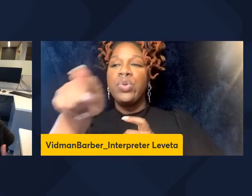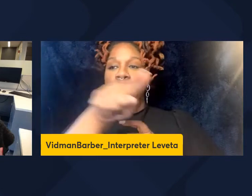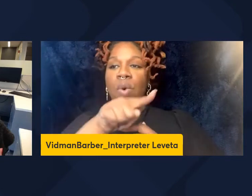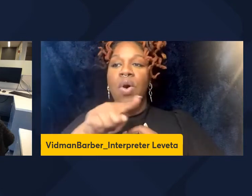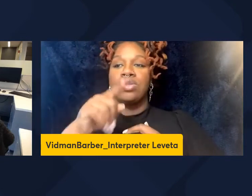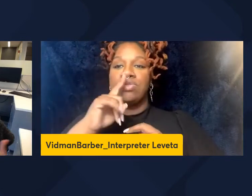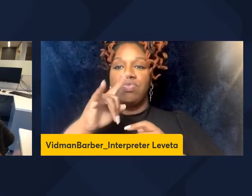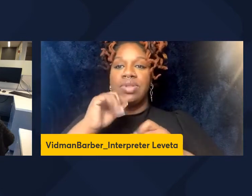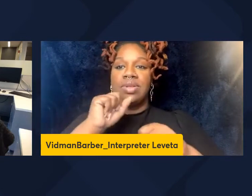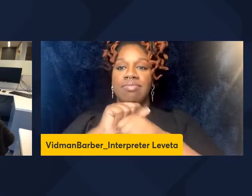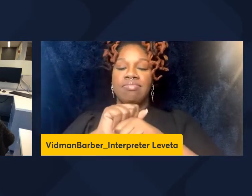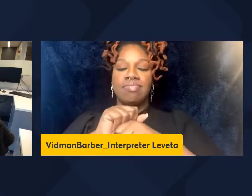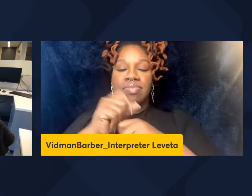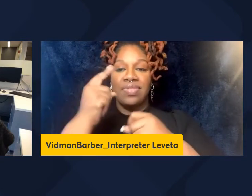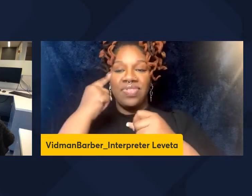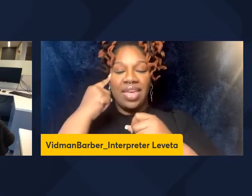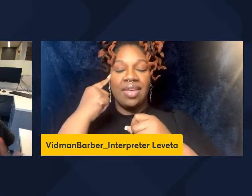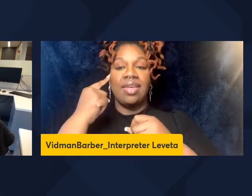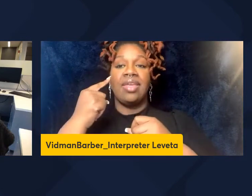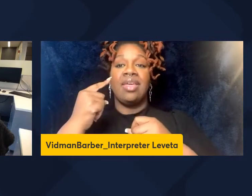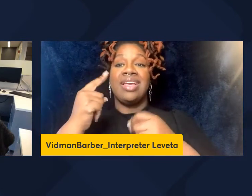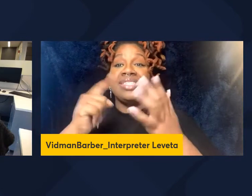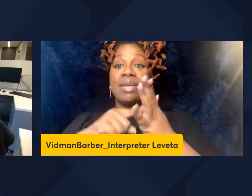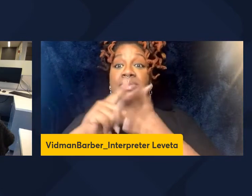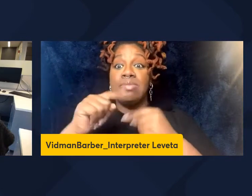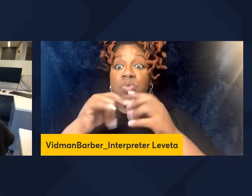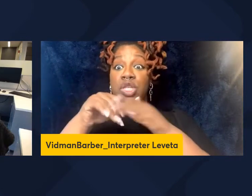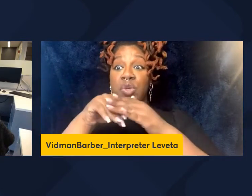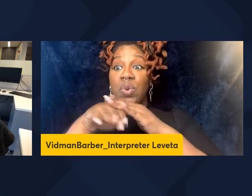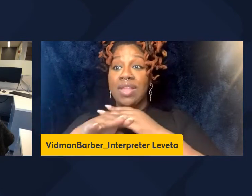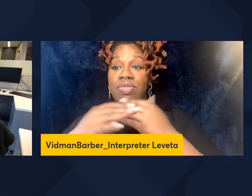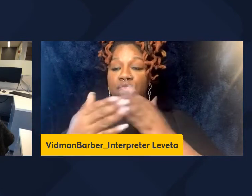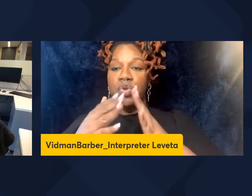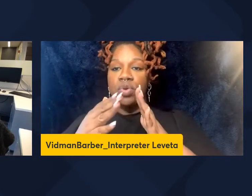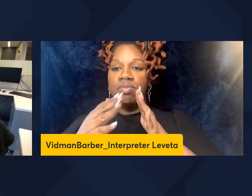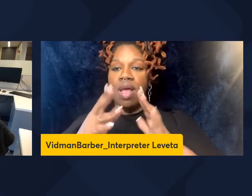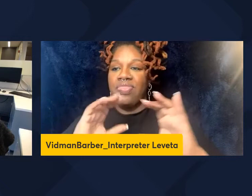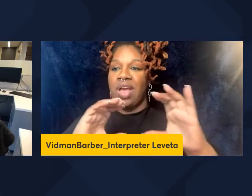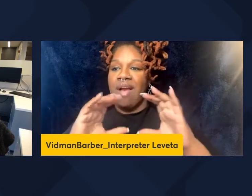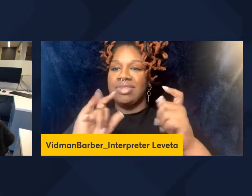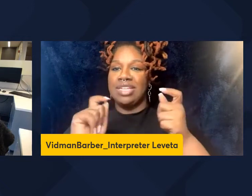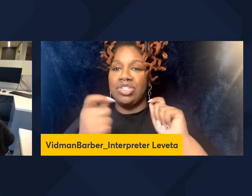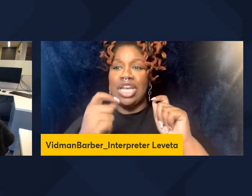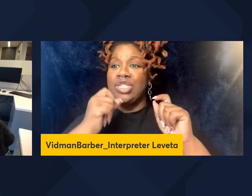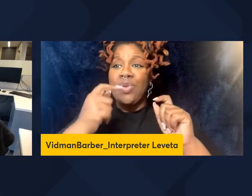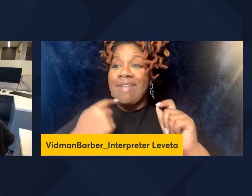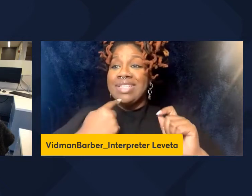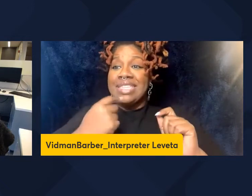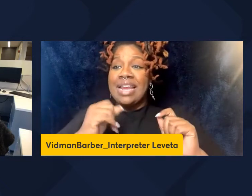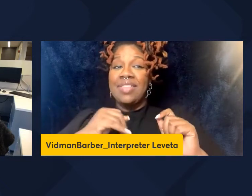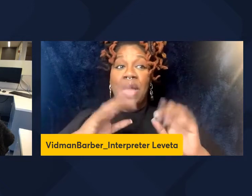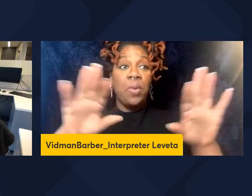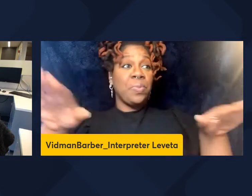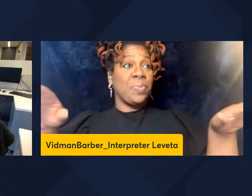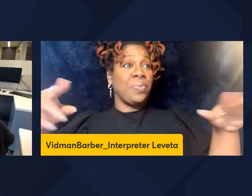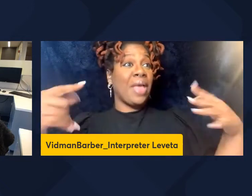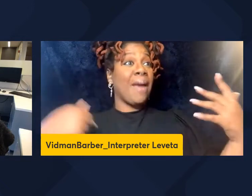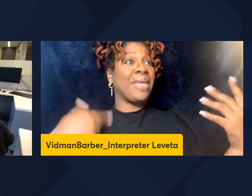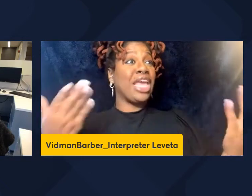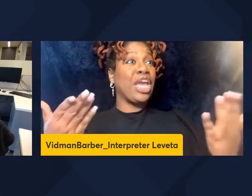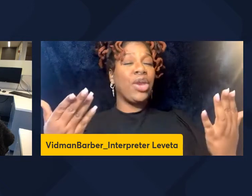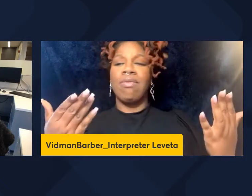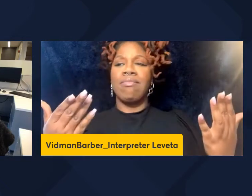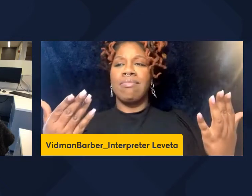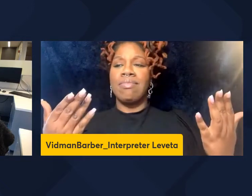about, is sometimes when you enter the room, the conversation changes and you don't even have to say anything. And that's power. And